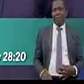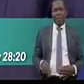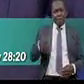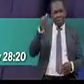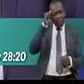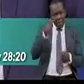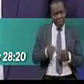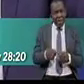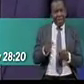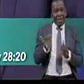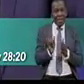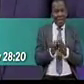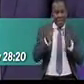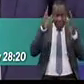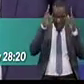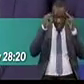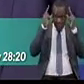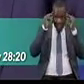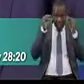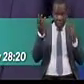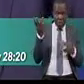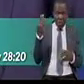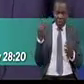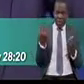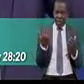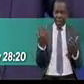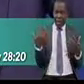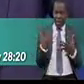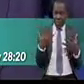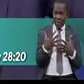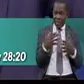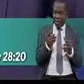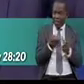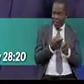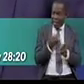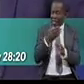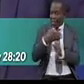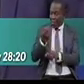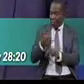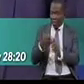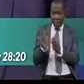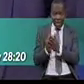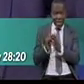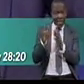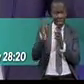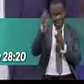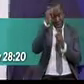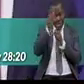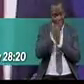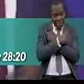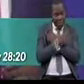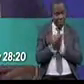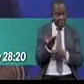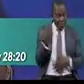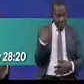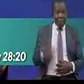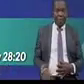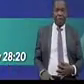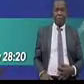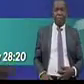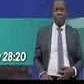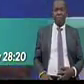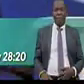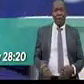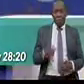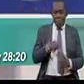king, and he absconded. He ran away. I don't want that. I want to suffer affliction with the people of